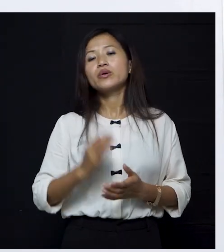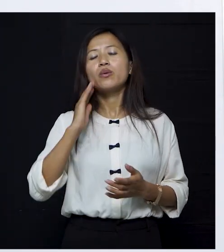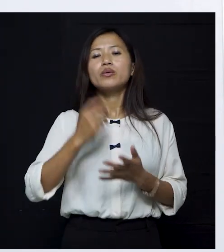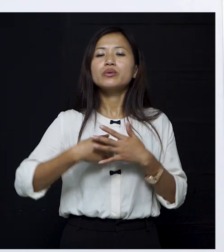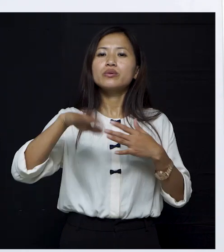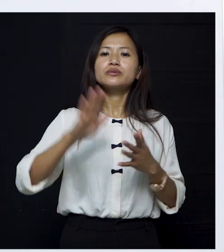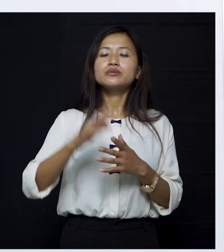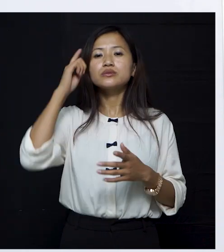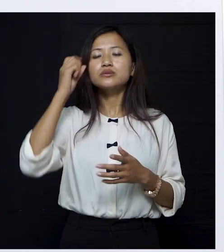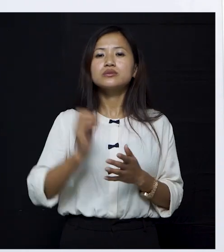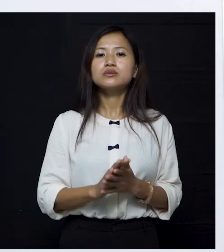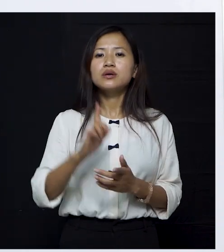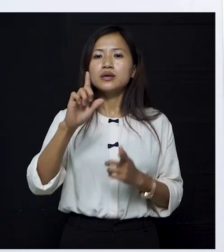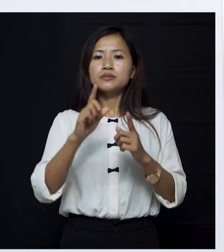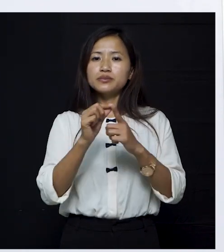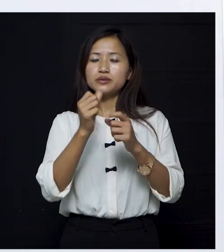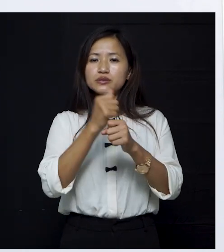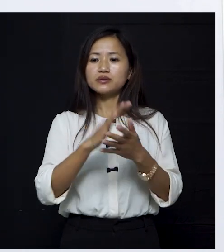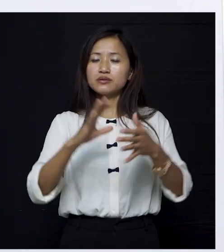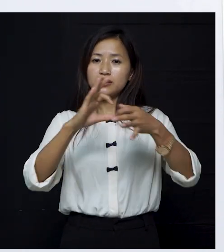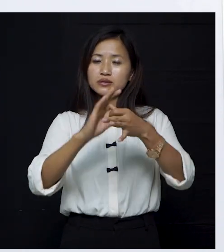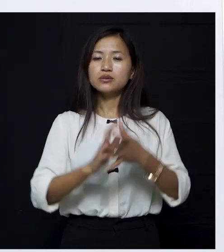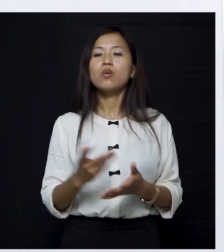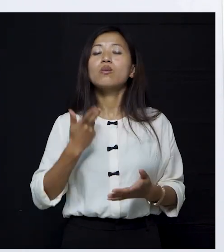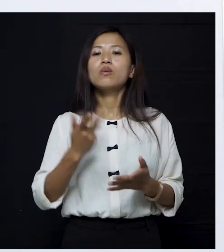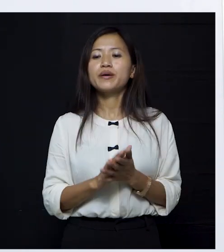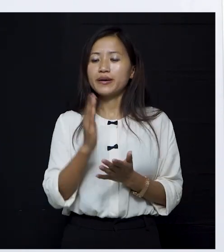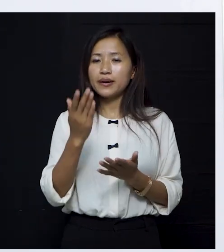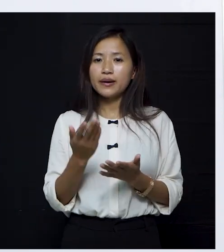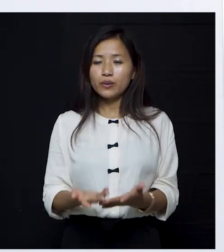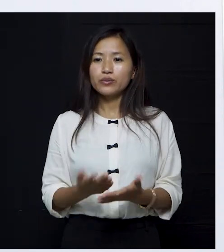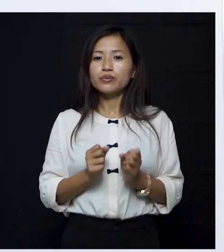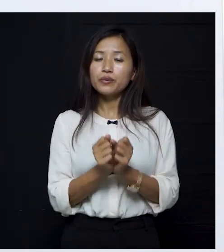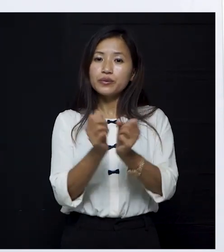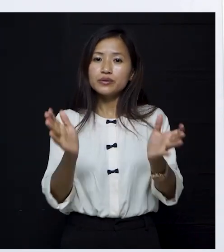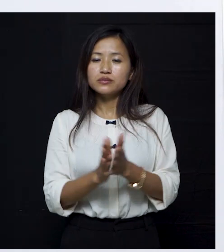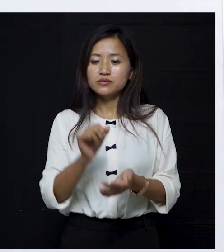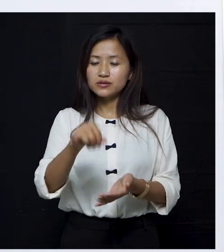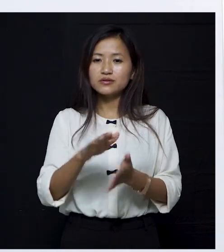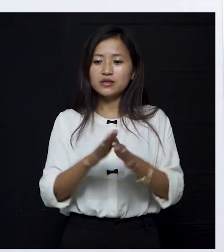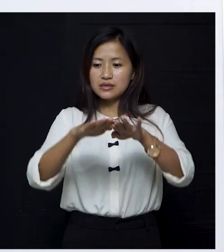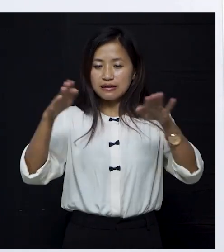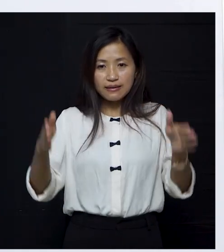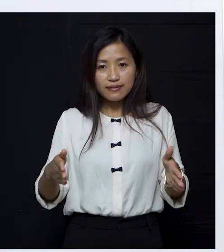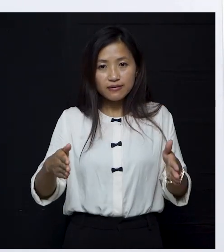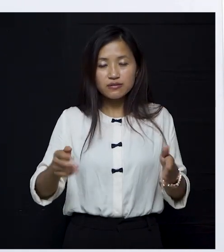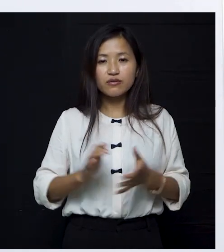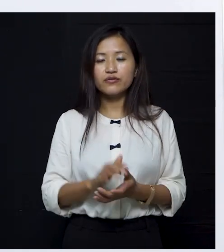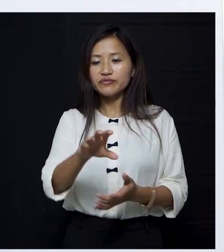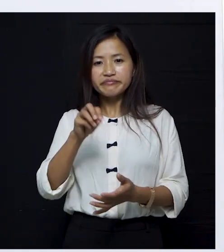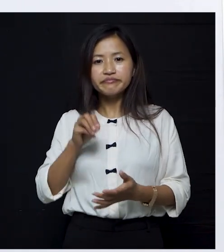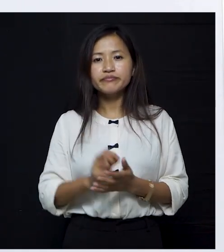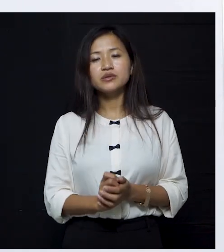to get your LPG connection, what happened is, without the stove, okay? Without taking the